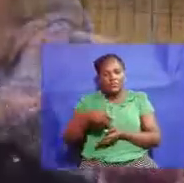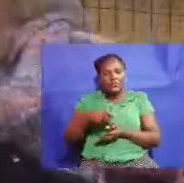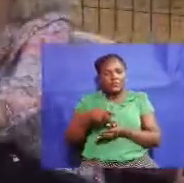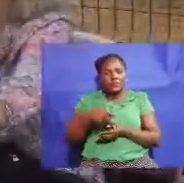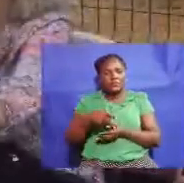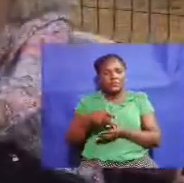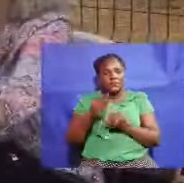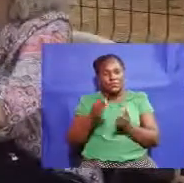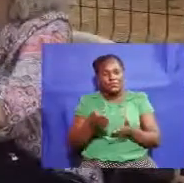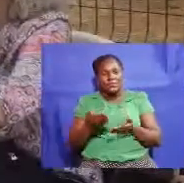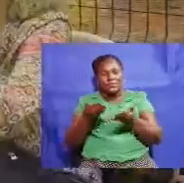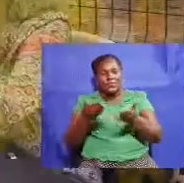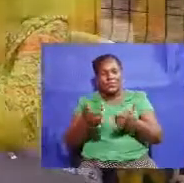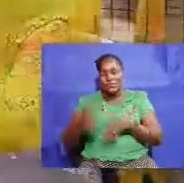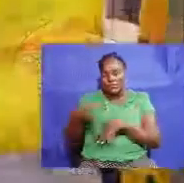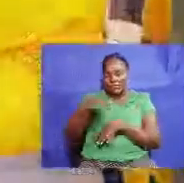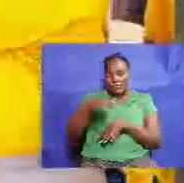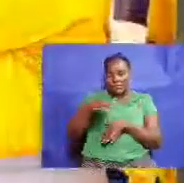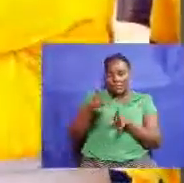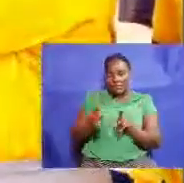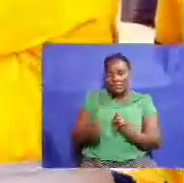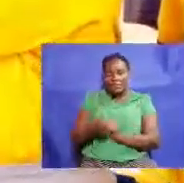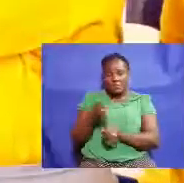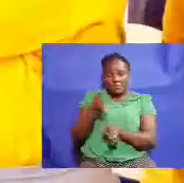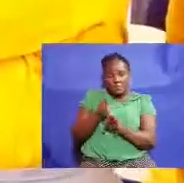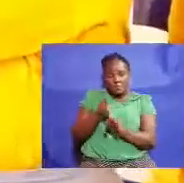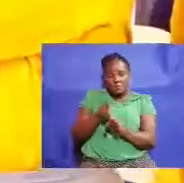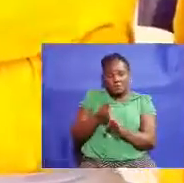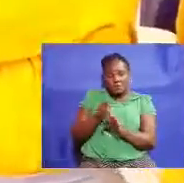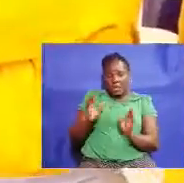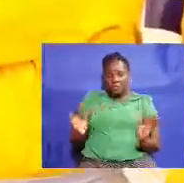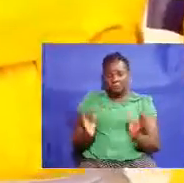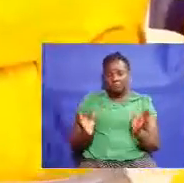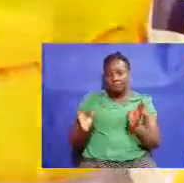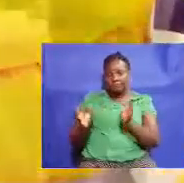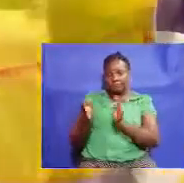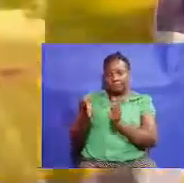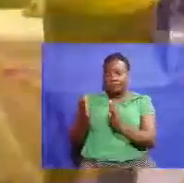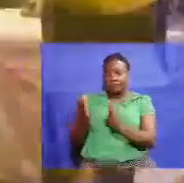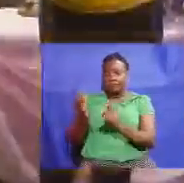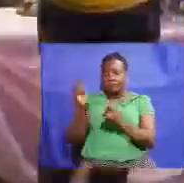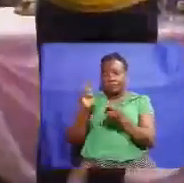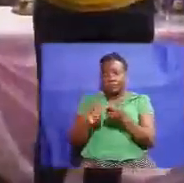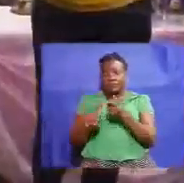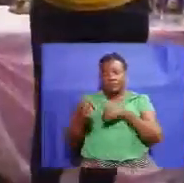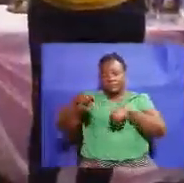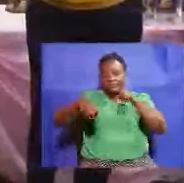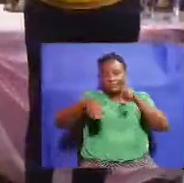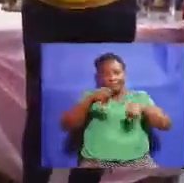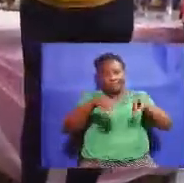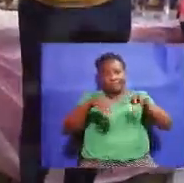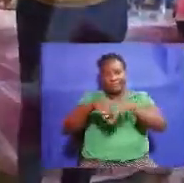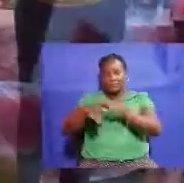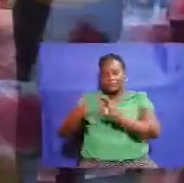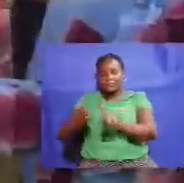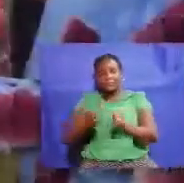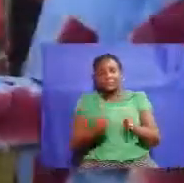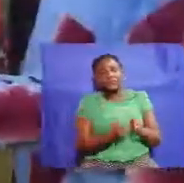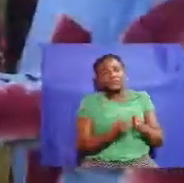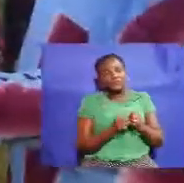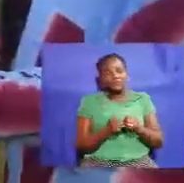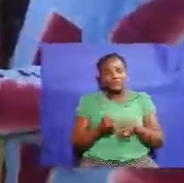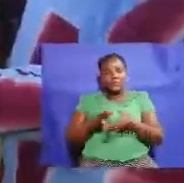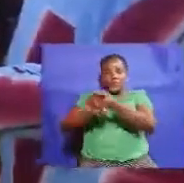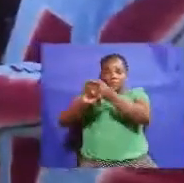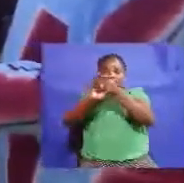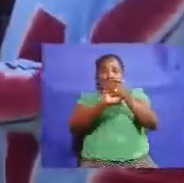Interschools Disability Fund Games creates an enduring environment where persons with disability are encouraged to be vulnerable contributing